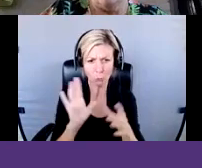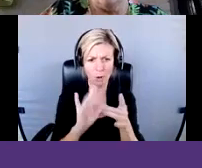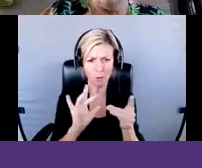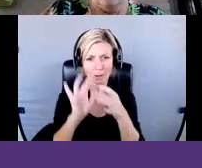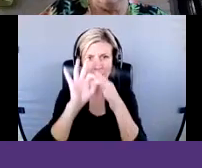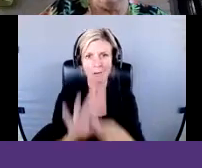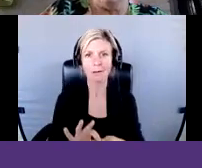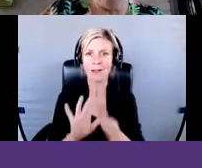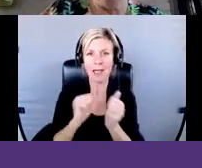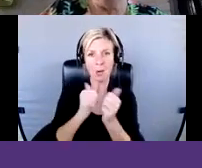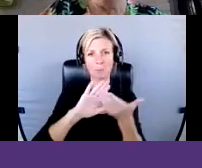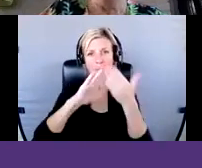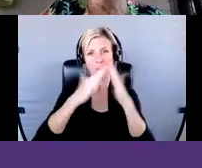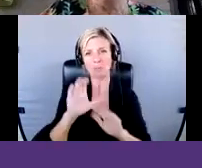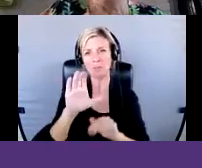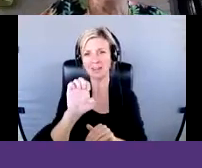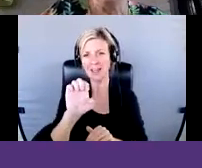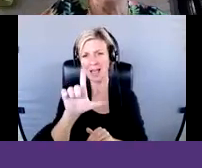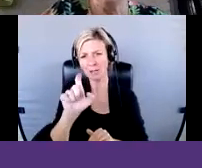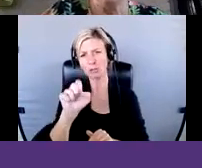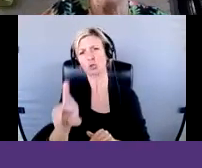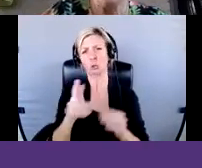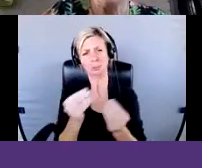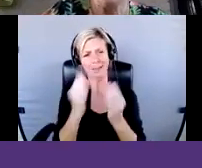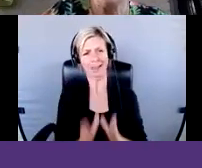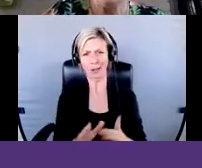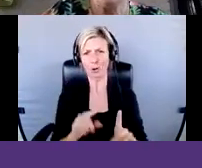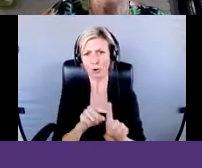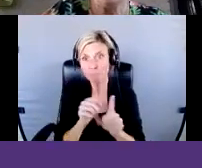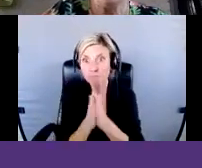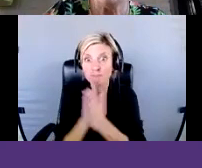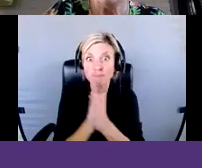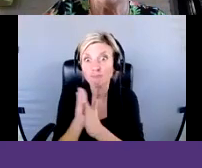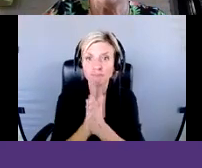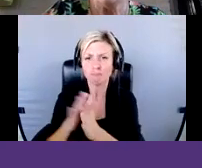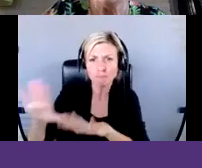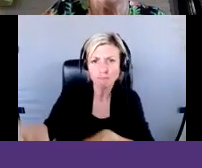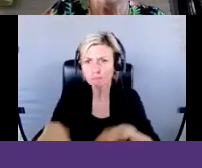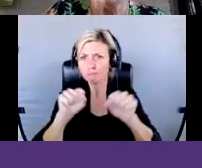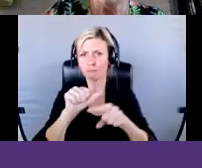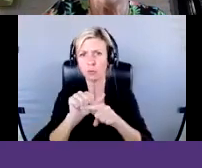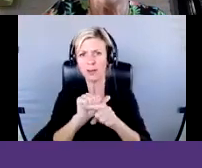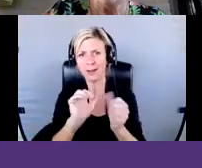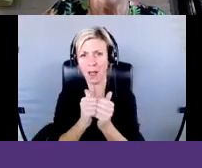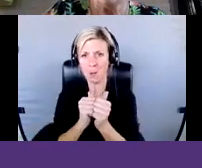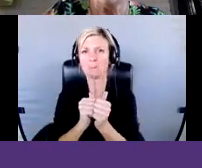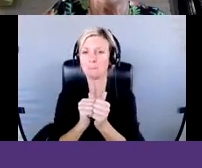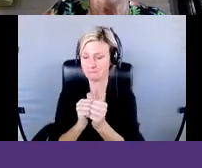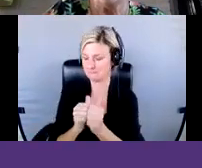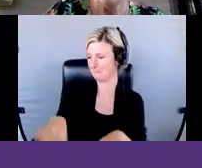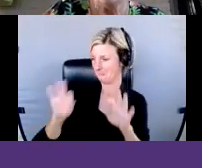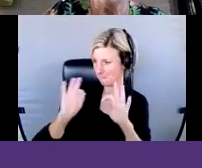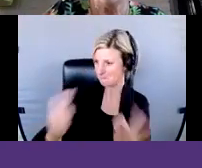an elder mediator? Yes. So I actually invite you, I just got an email this morning. Someone asked that